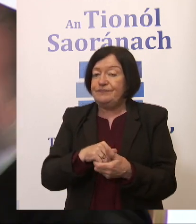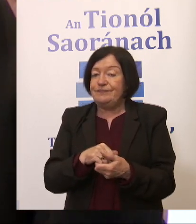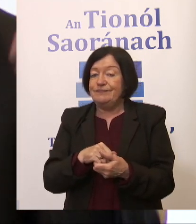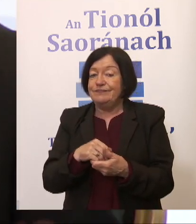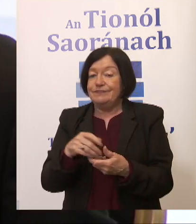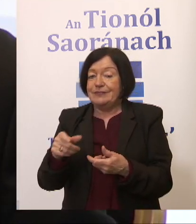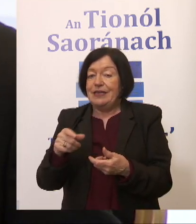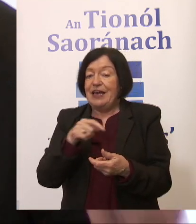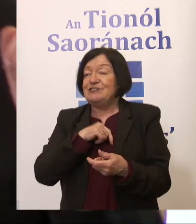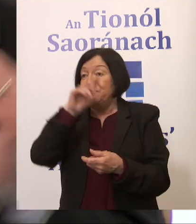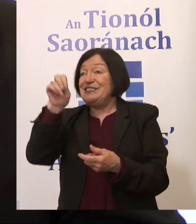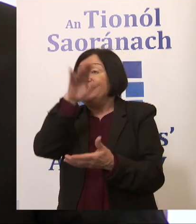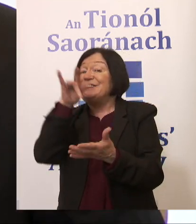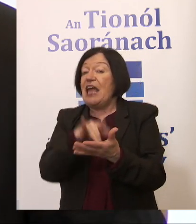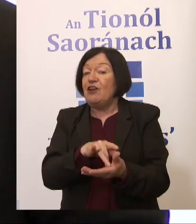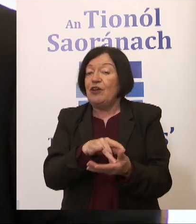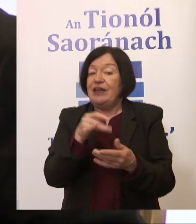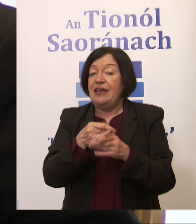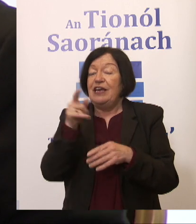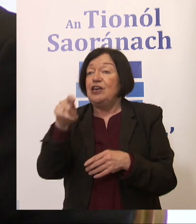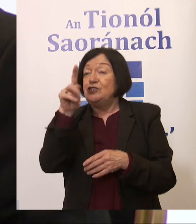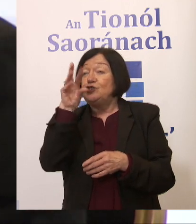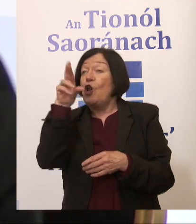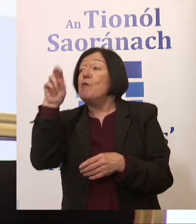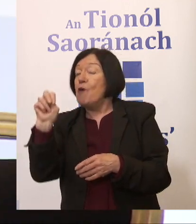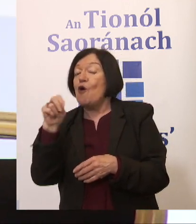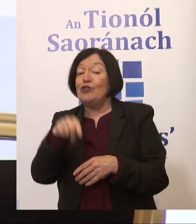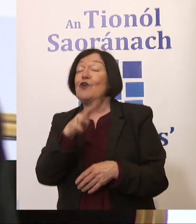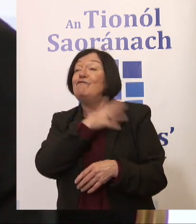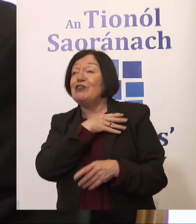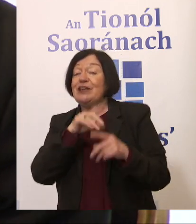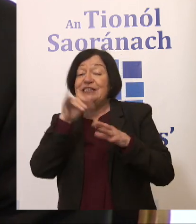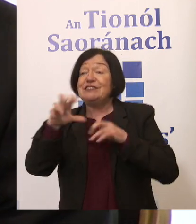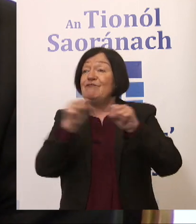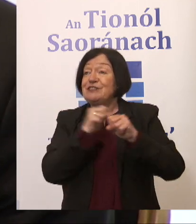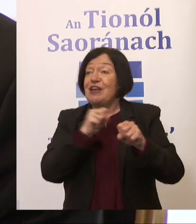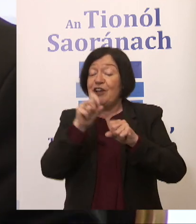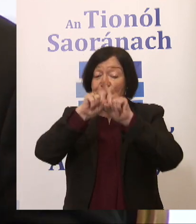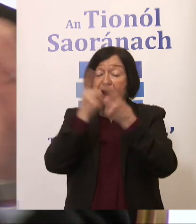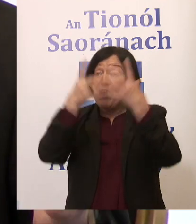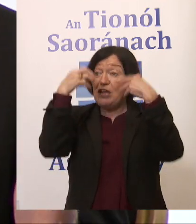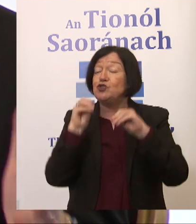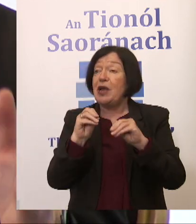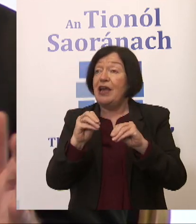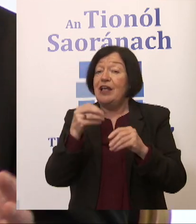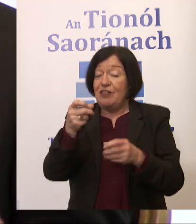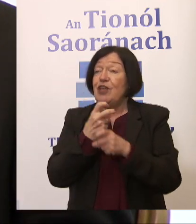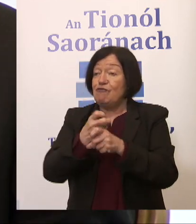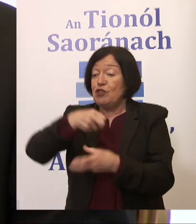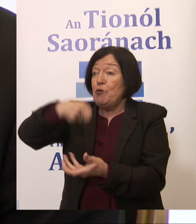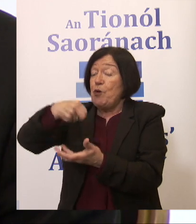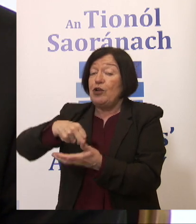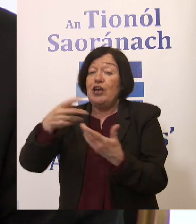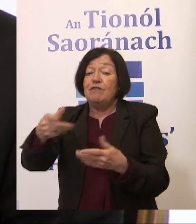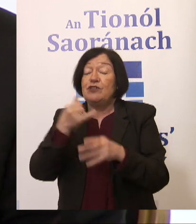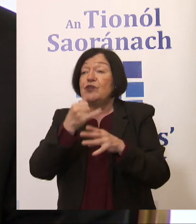been decentralised. It's in Tullamore, right? So the officials, the civil servants in the Department of Education that run the budget for school, whether you're a school